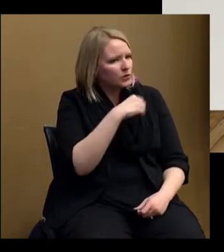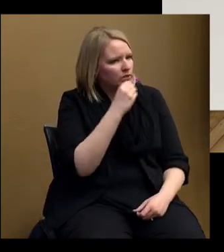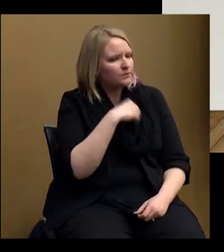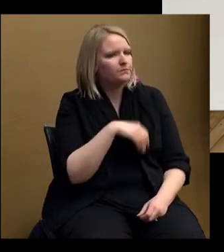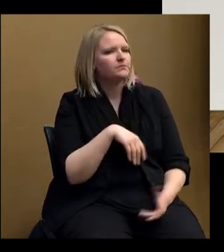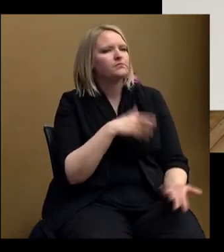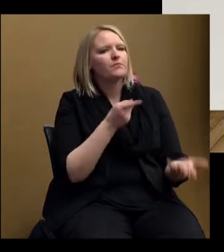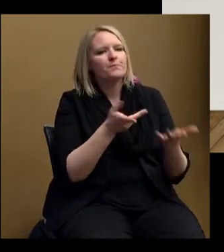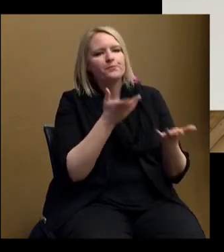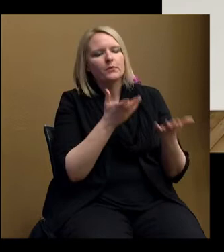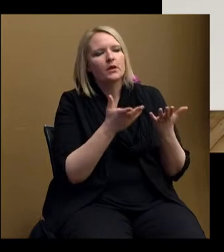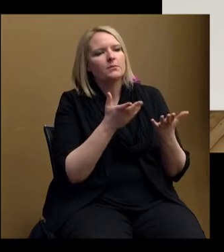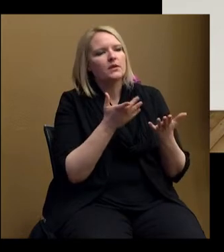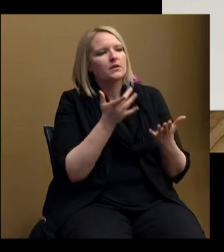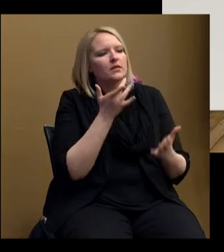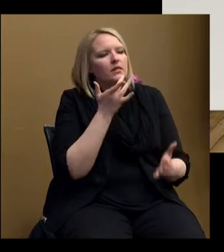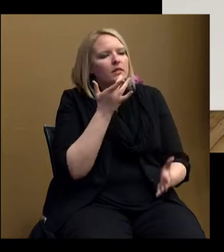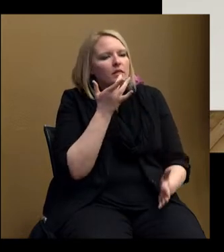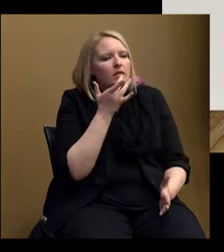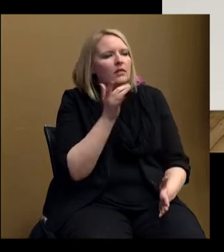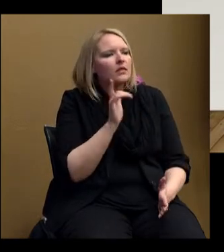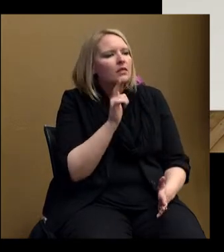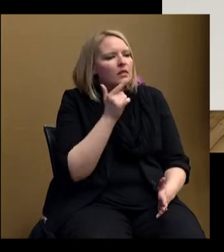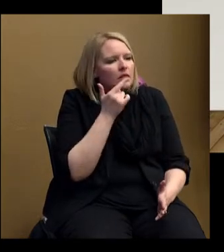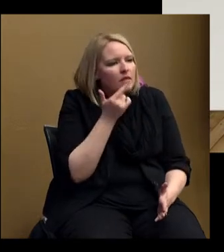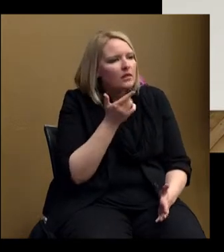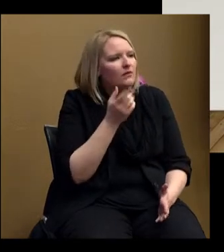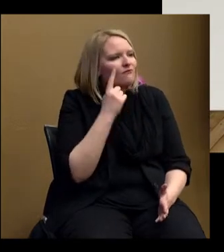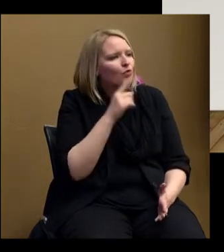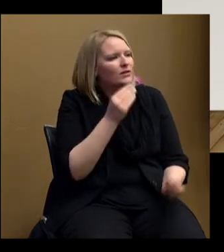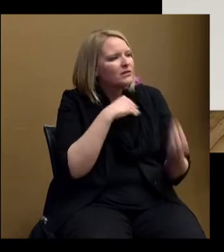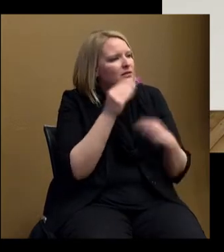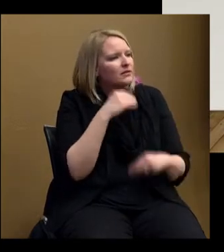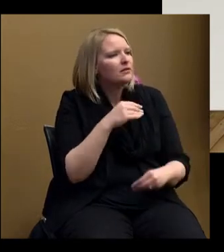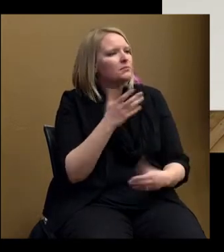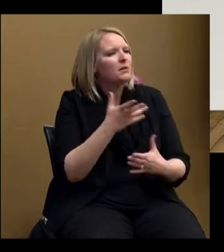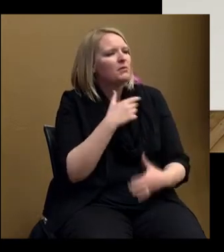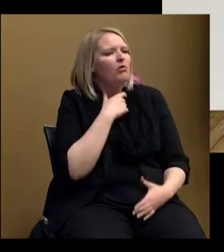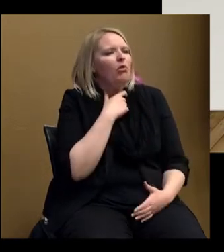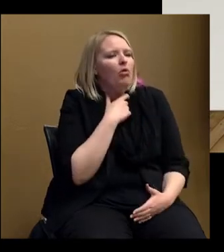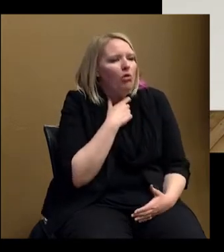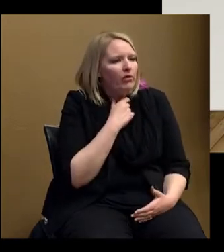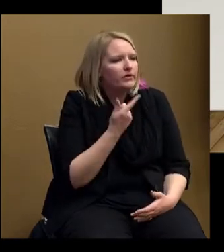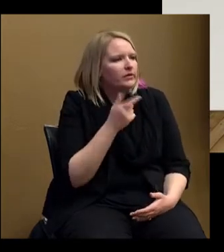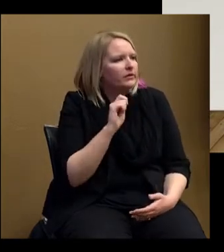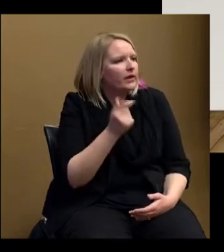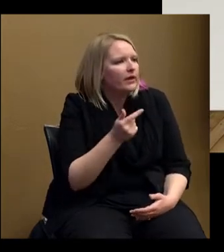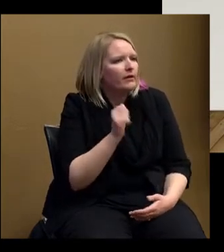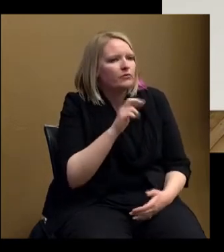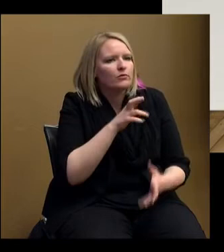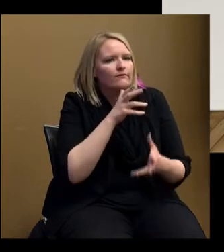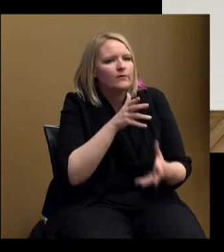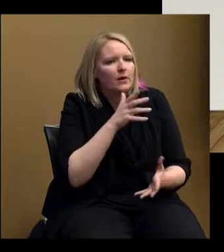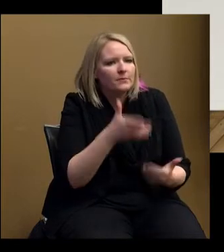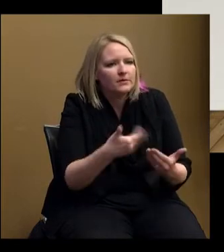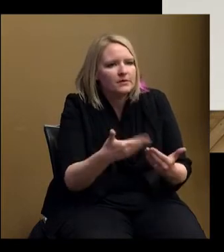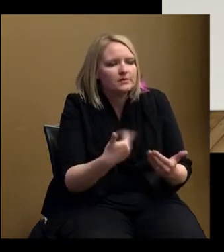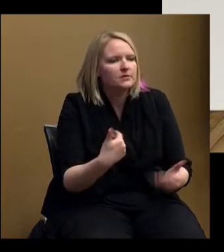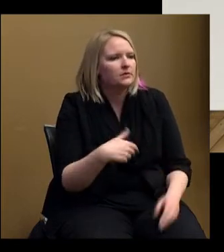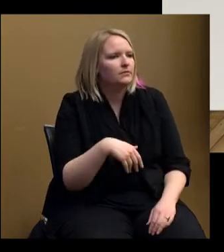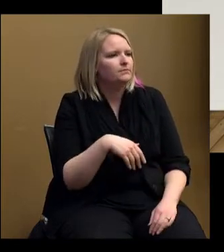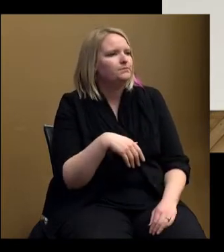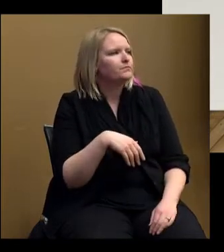They may use the tip of their tongue for eating. They may gag or vomit easily, or they